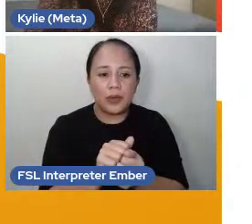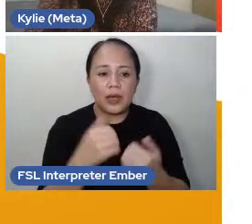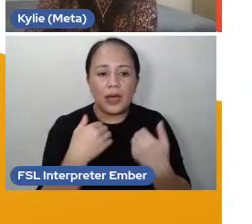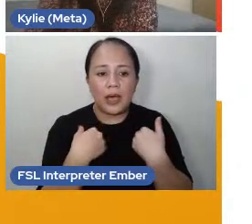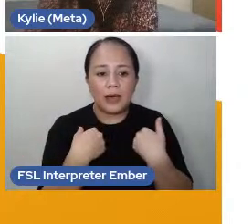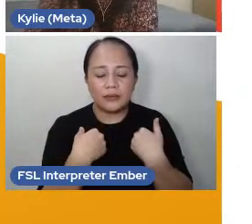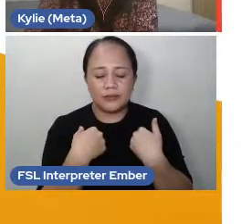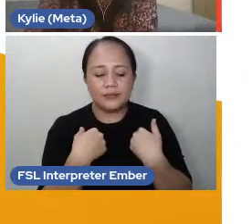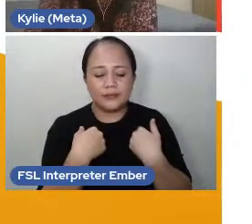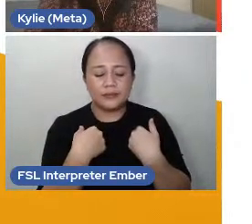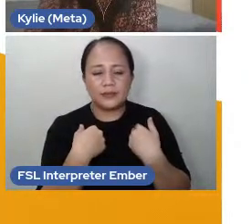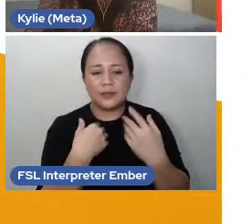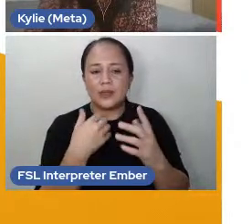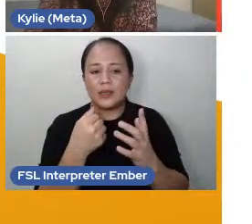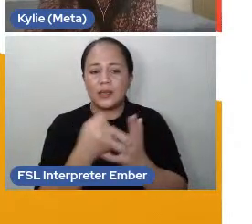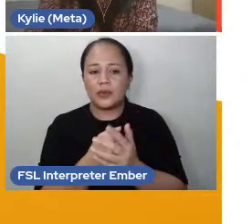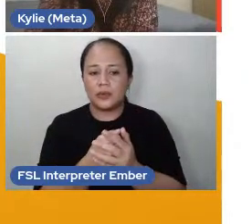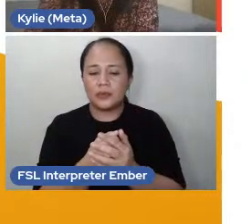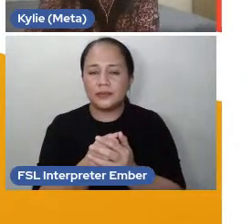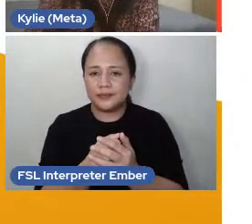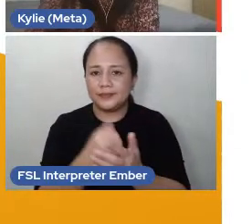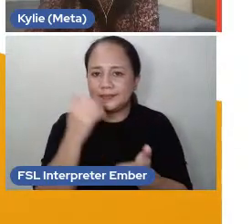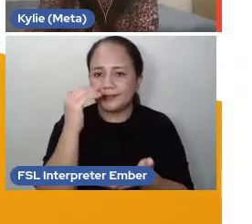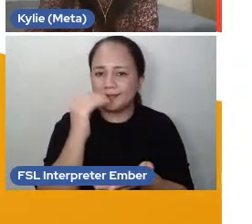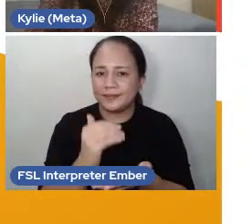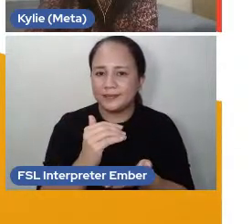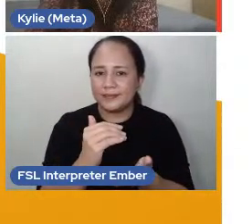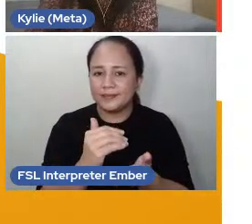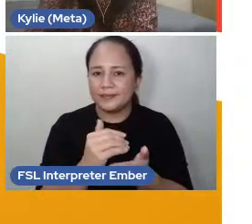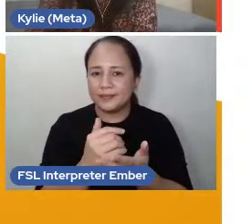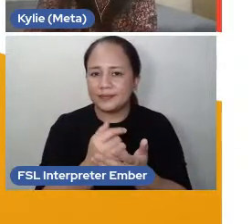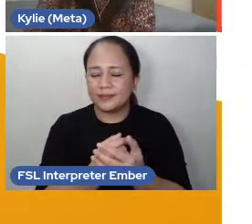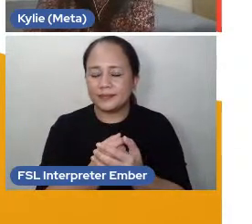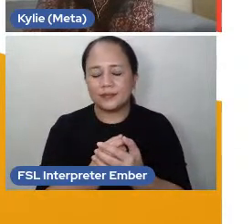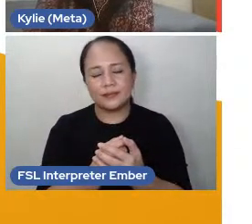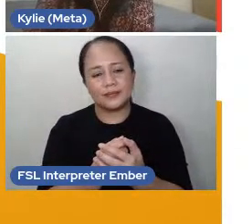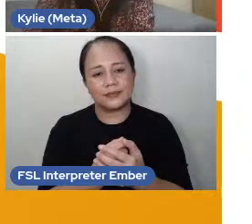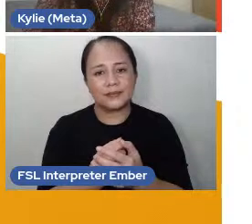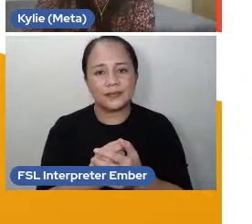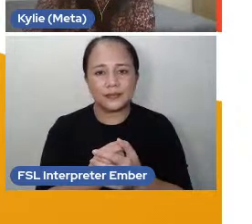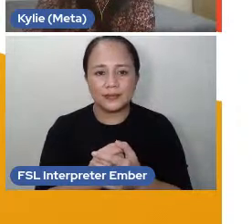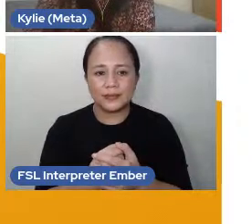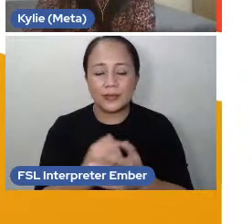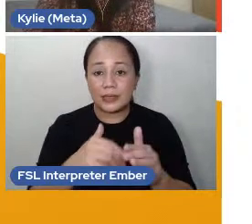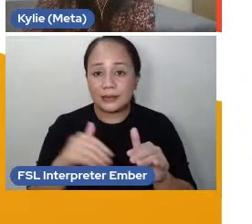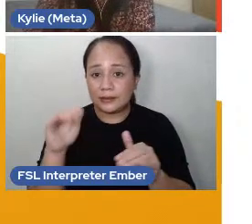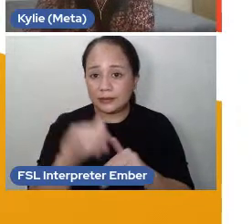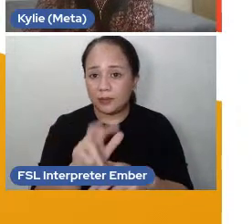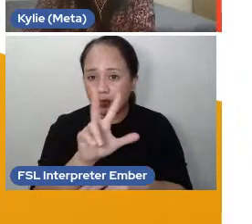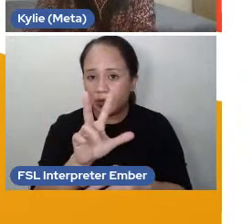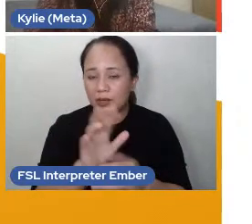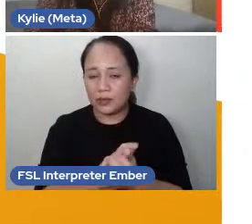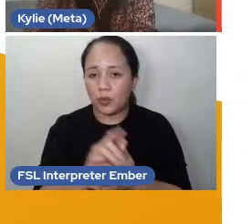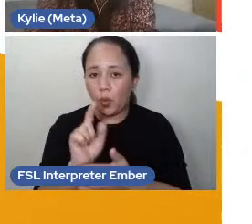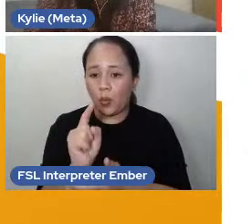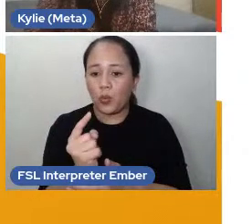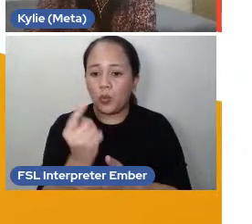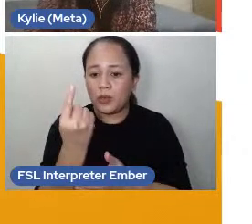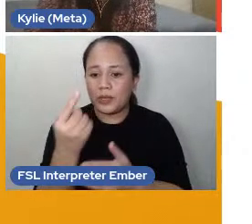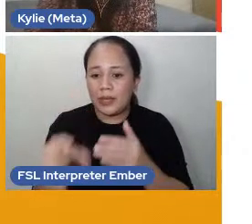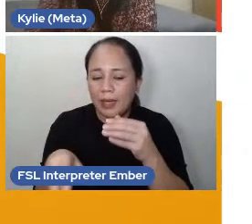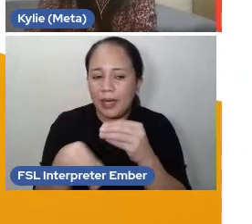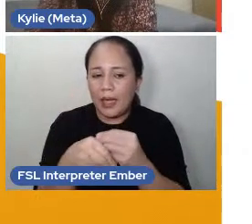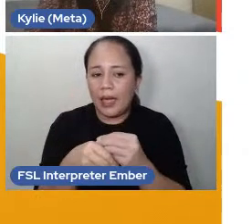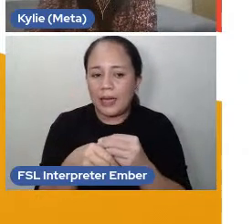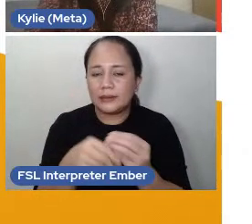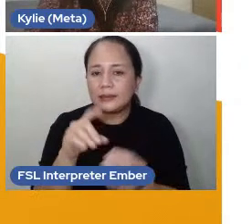local address, again, to reduce foreign interference. Step 3 is really just adding the disclaimer